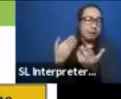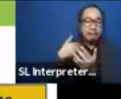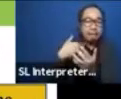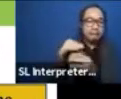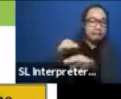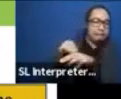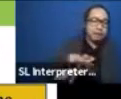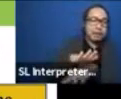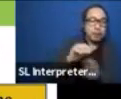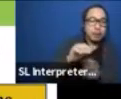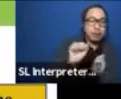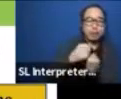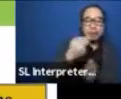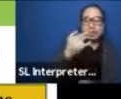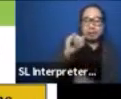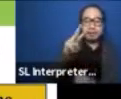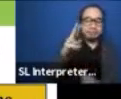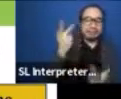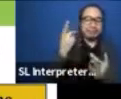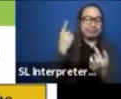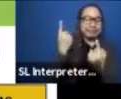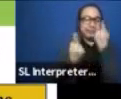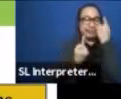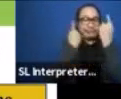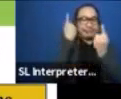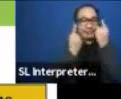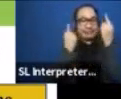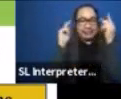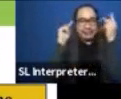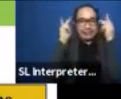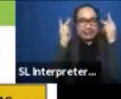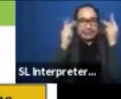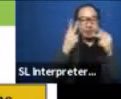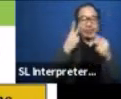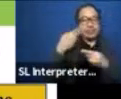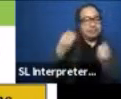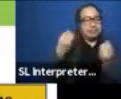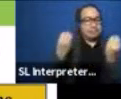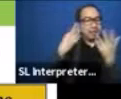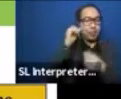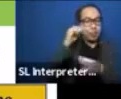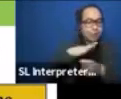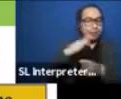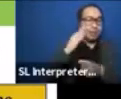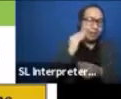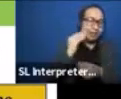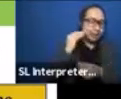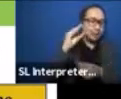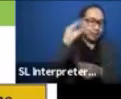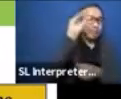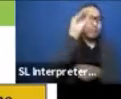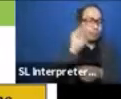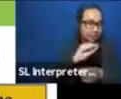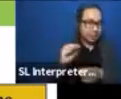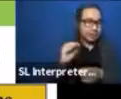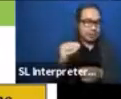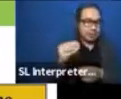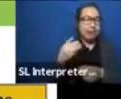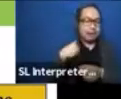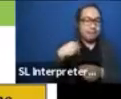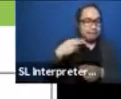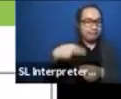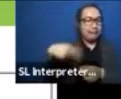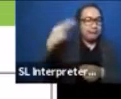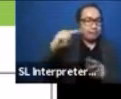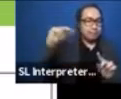HIV. So we see that a high proportion of women who experienced violence had a higher risk perception.